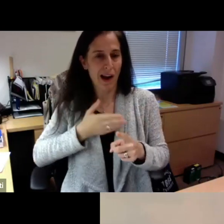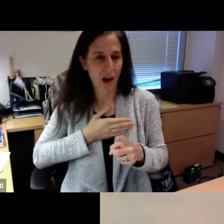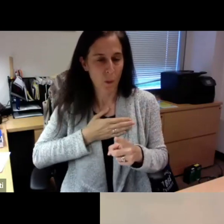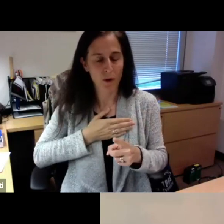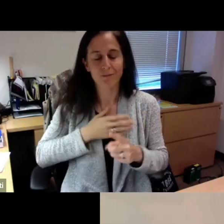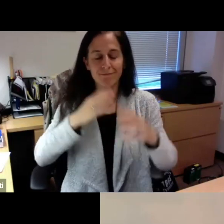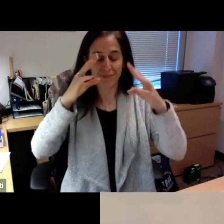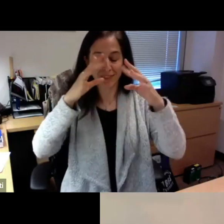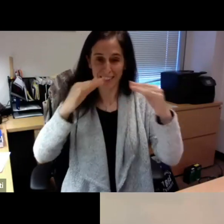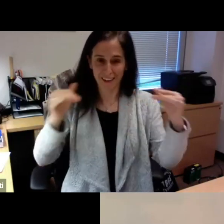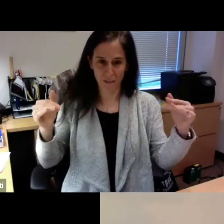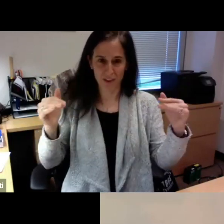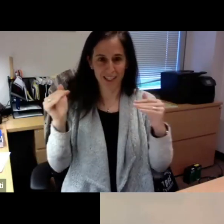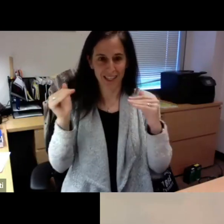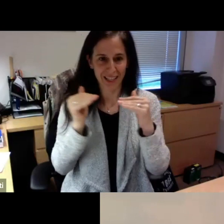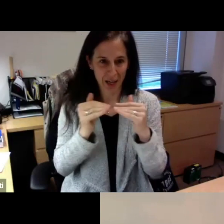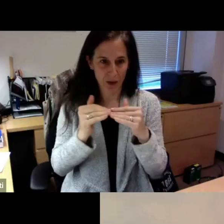Dotson.